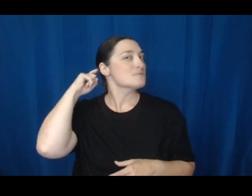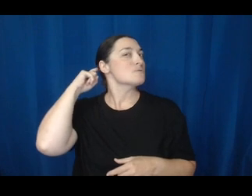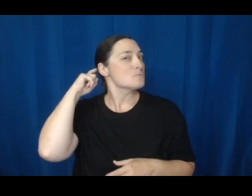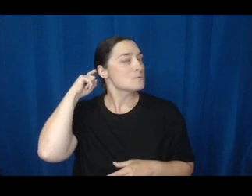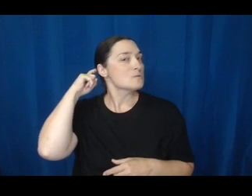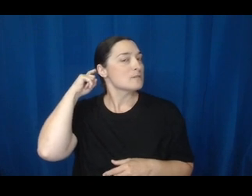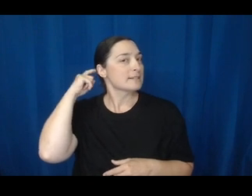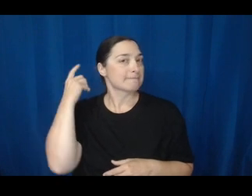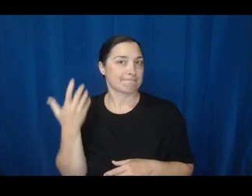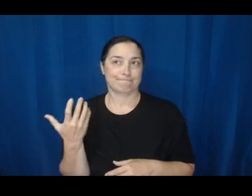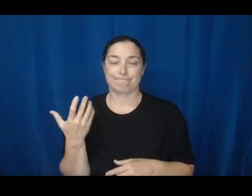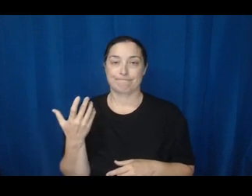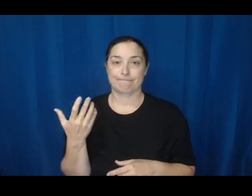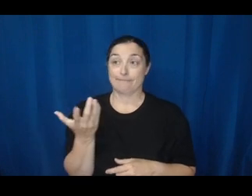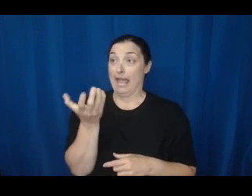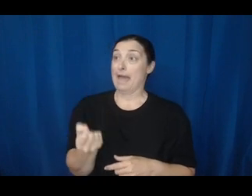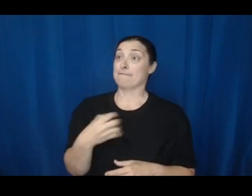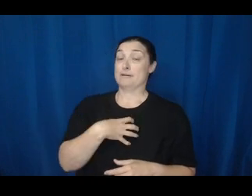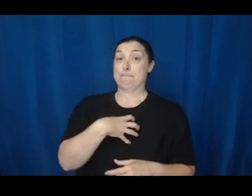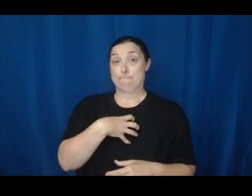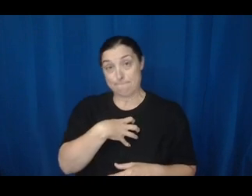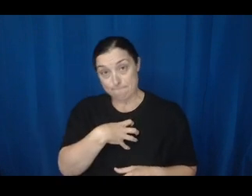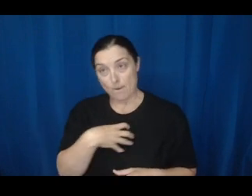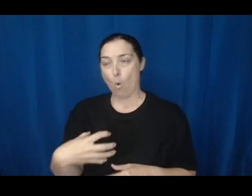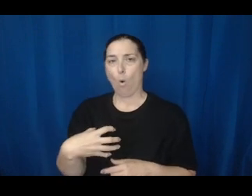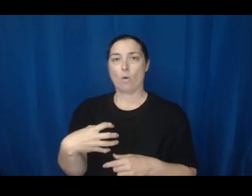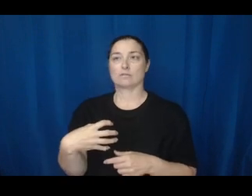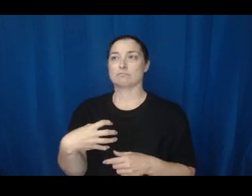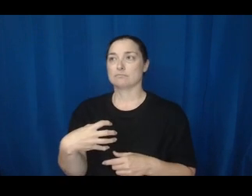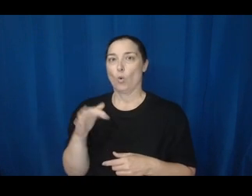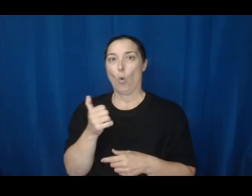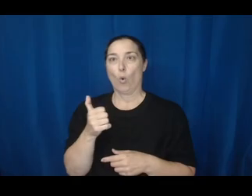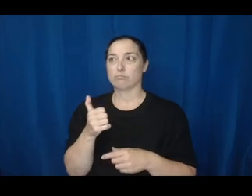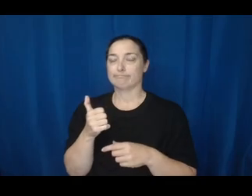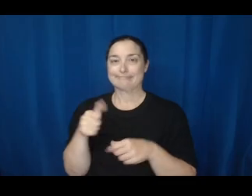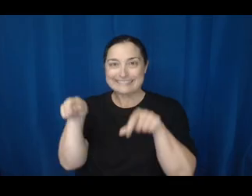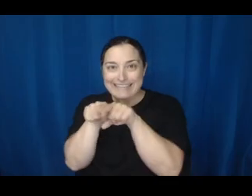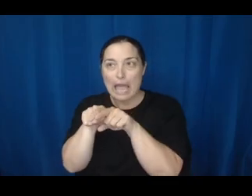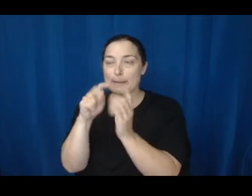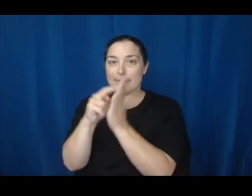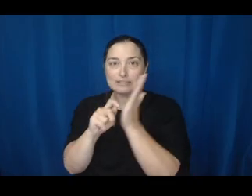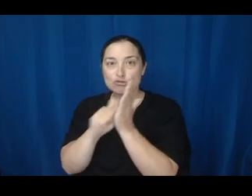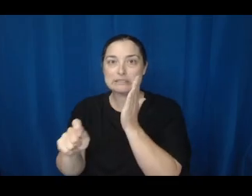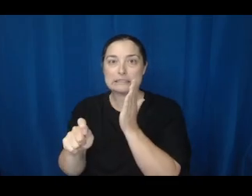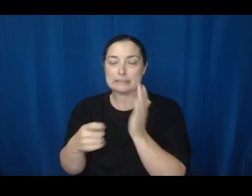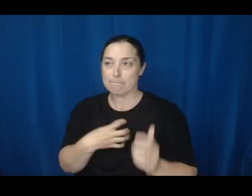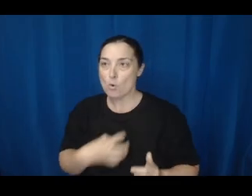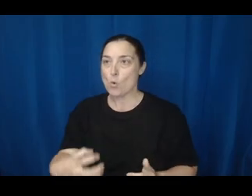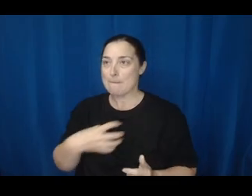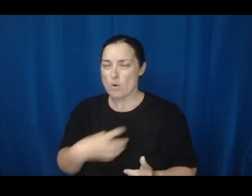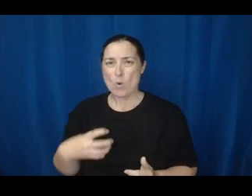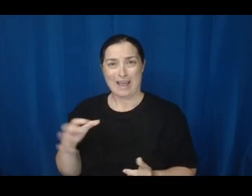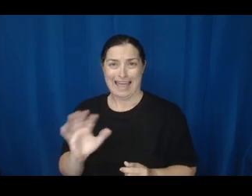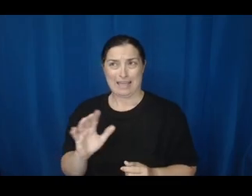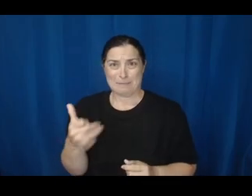rather than insist that we continue doing the same things, but more and more often than before, maybe we should be doing things